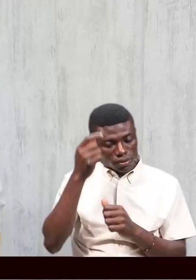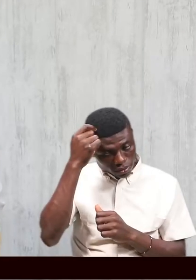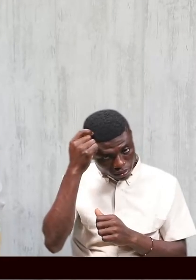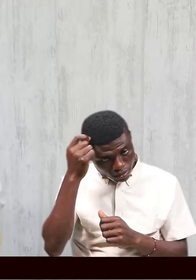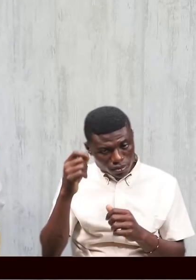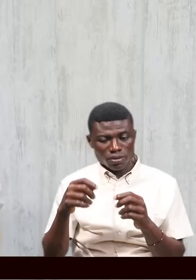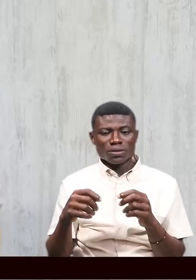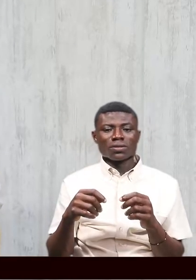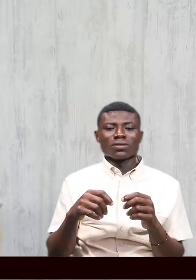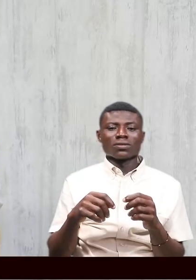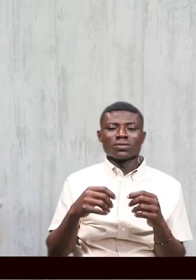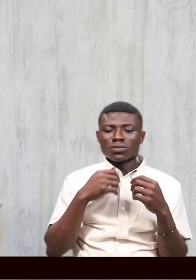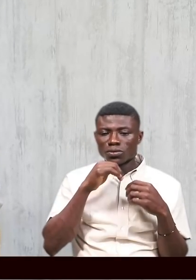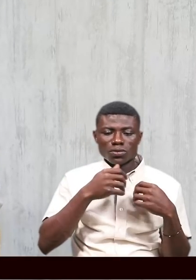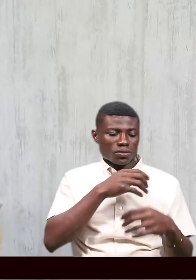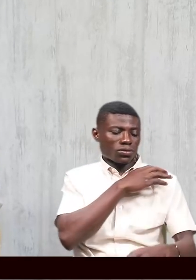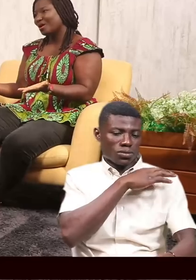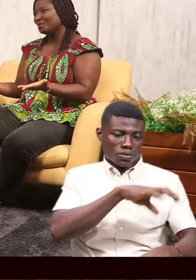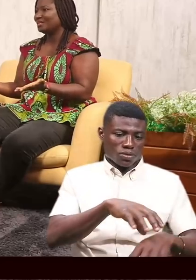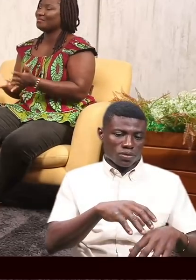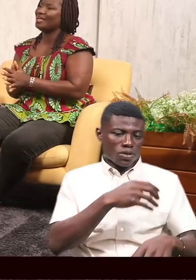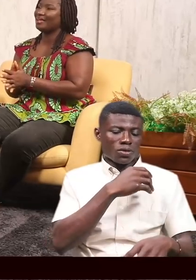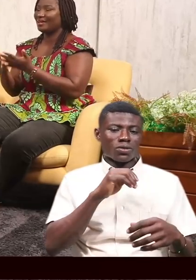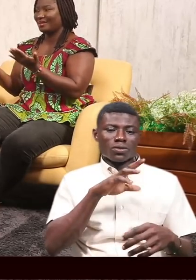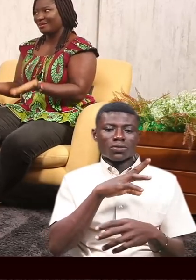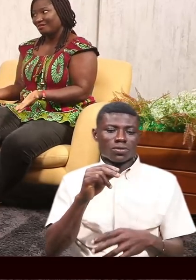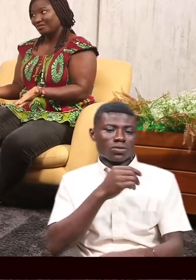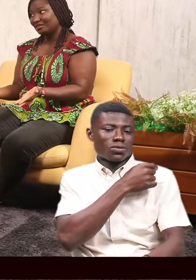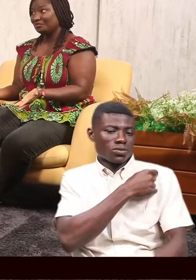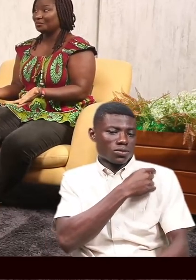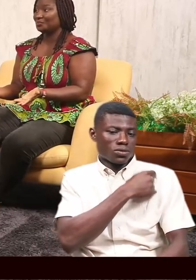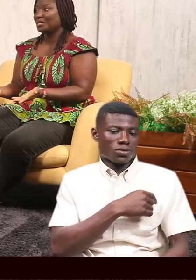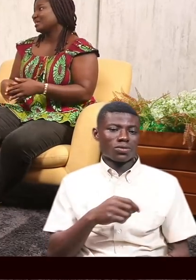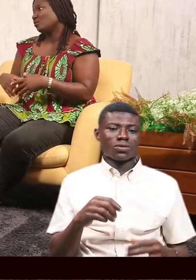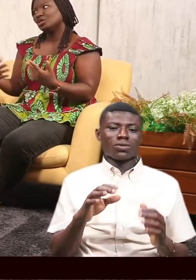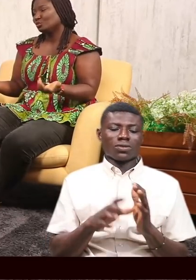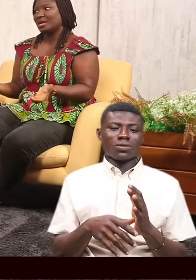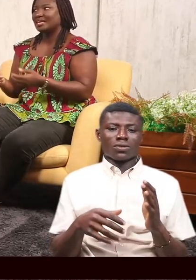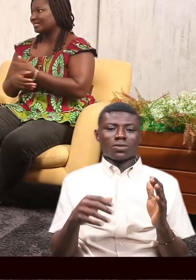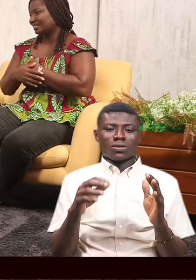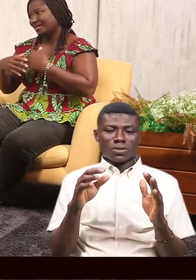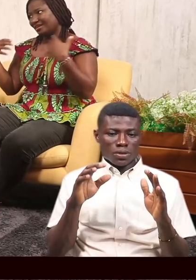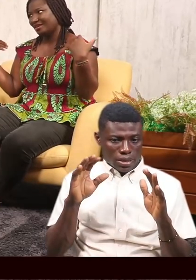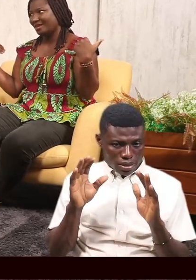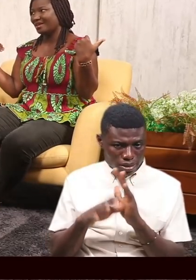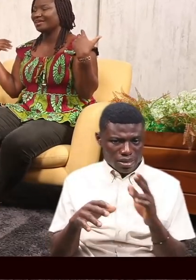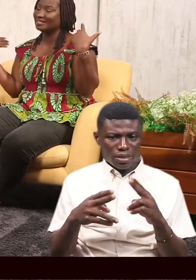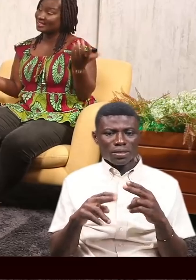no sleeveless, no trousers. Se wa we nim Valley View. Ye kwe juma ye